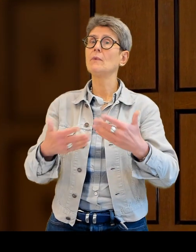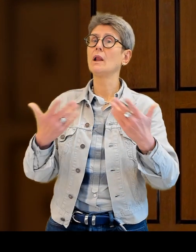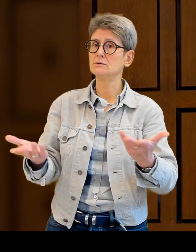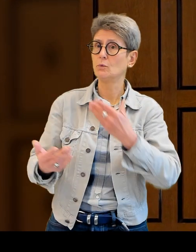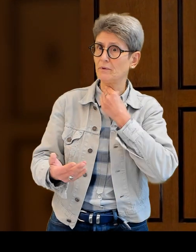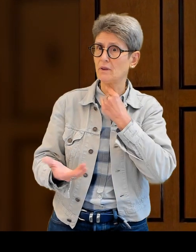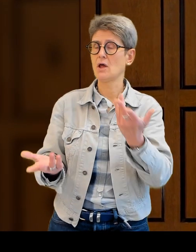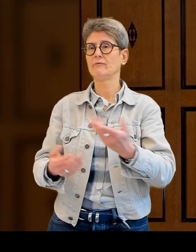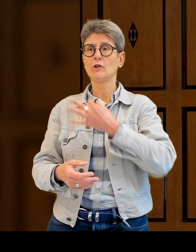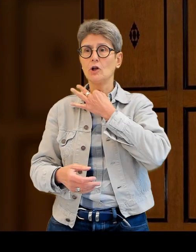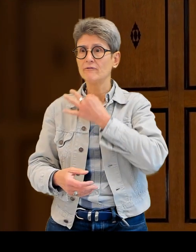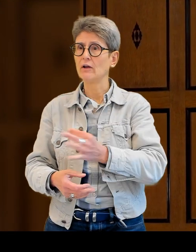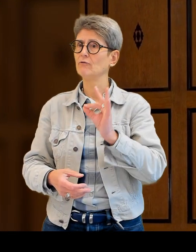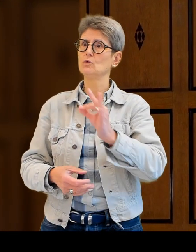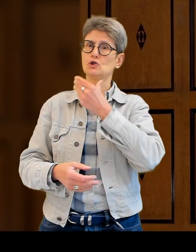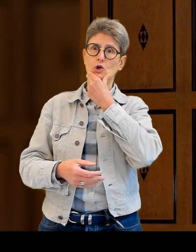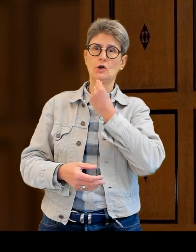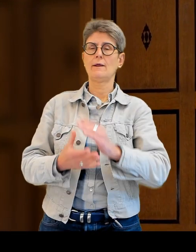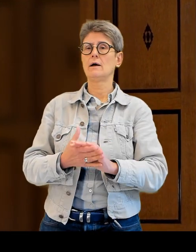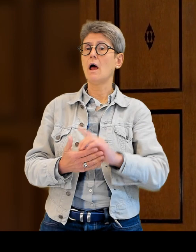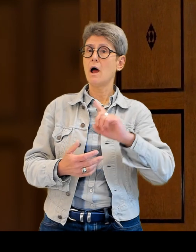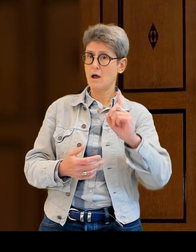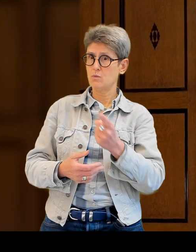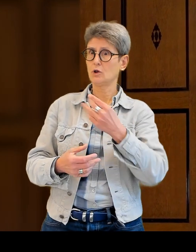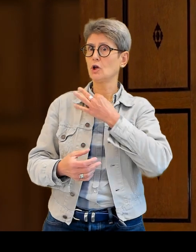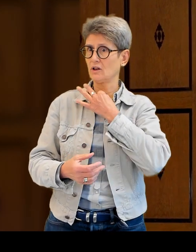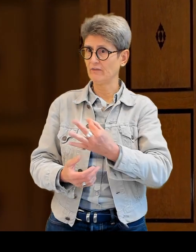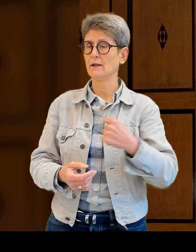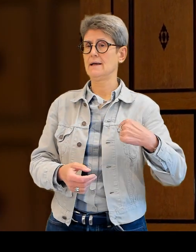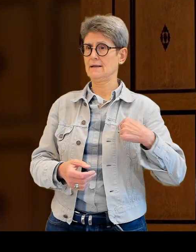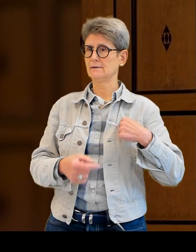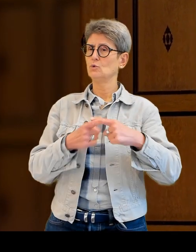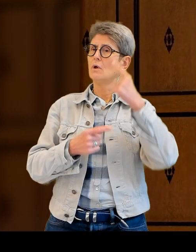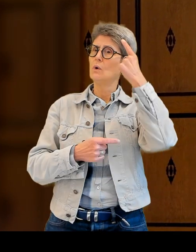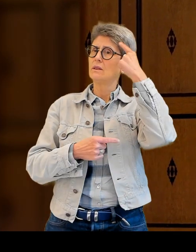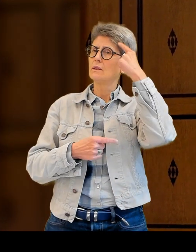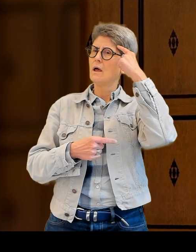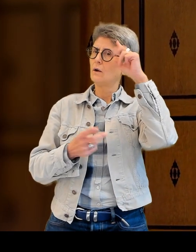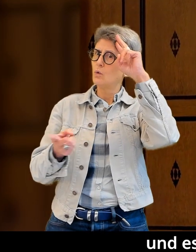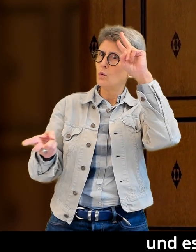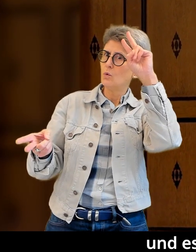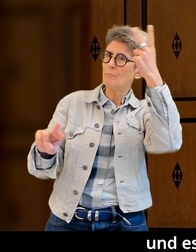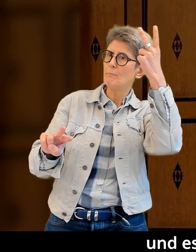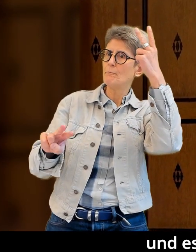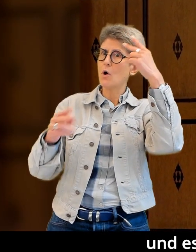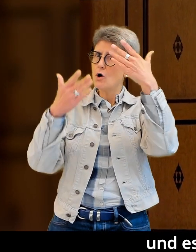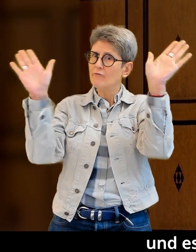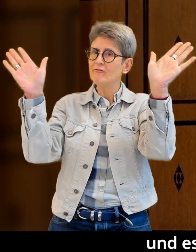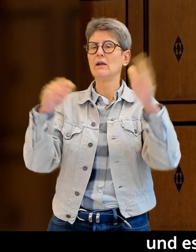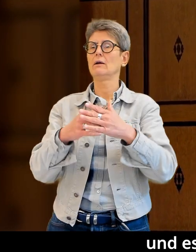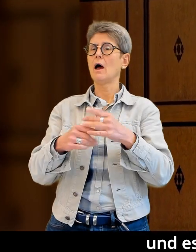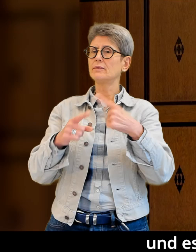politically or normatively. So there is a need for aesthetics, and there's a need